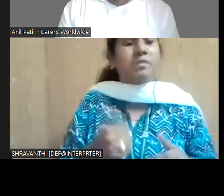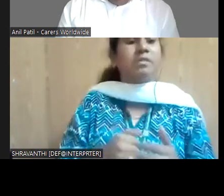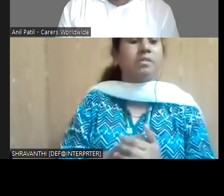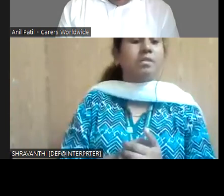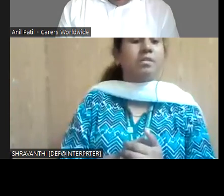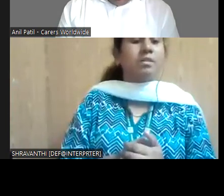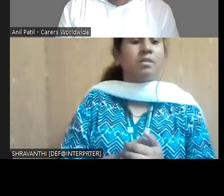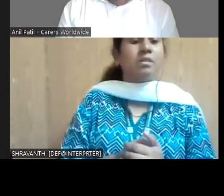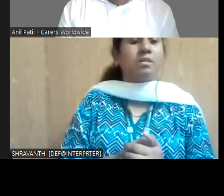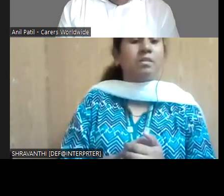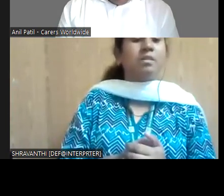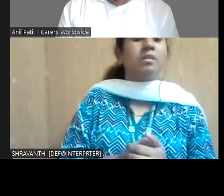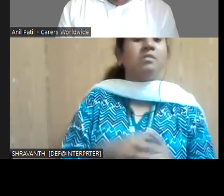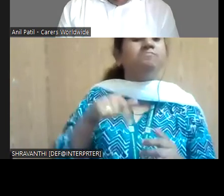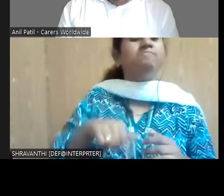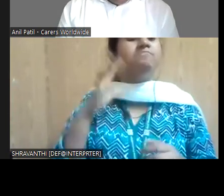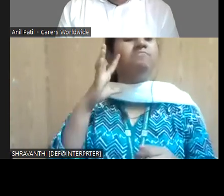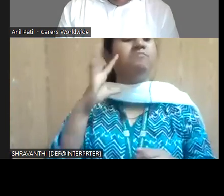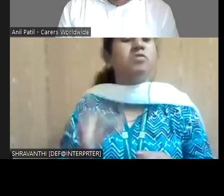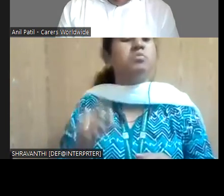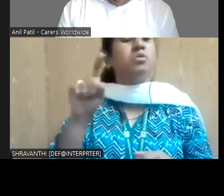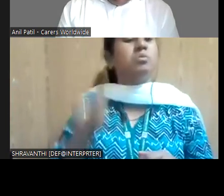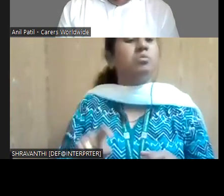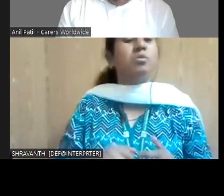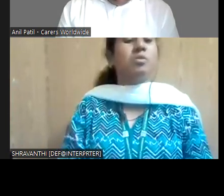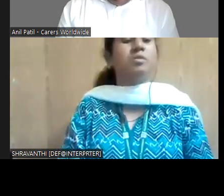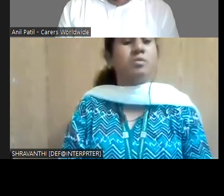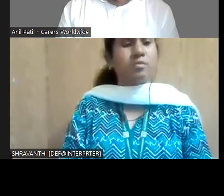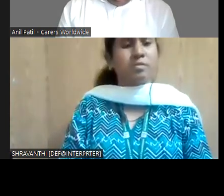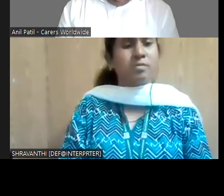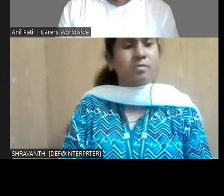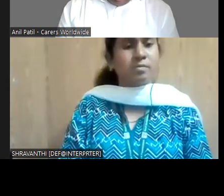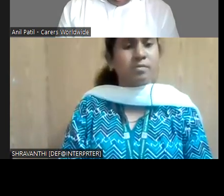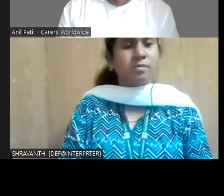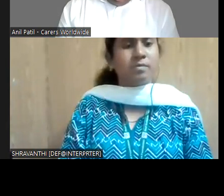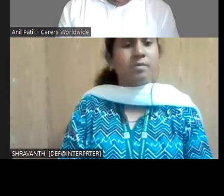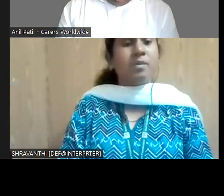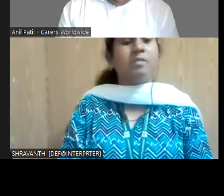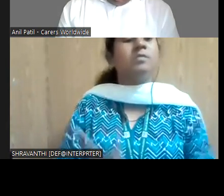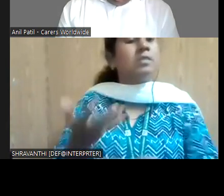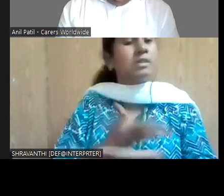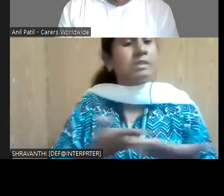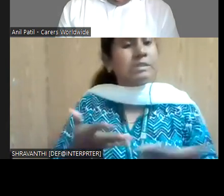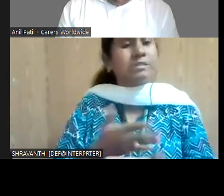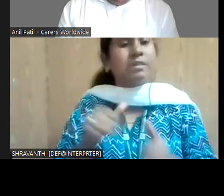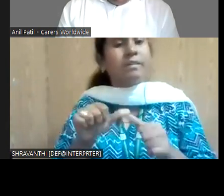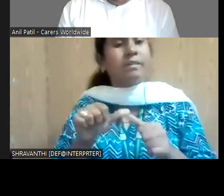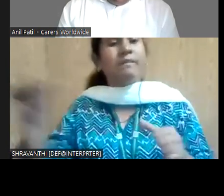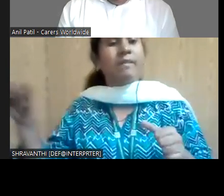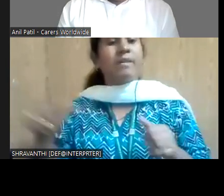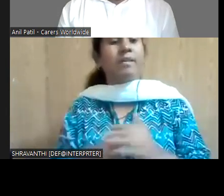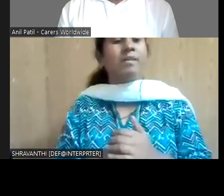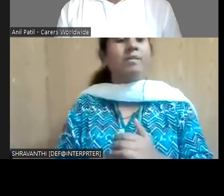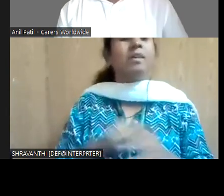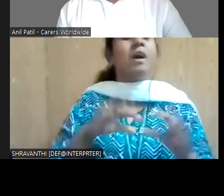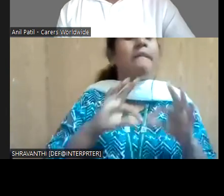of course. So that was a very important point, Mr. Srinivasan. Yes. So our discussion so far has been, how can families